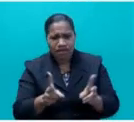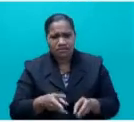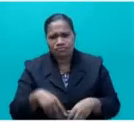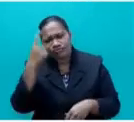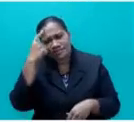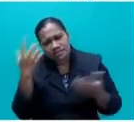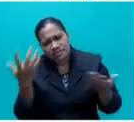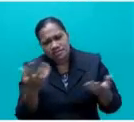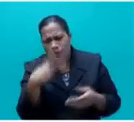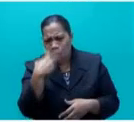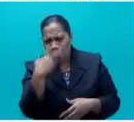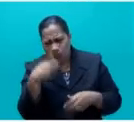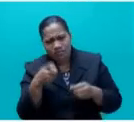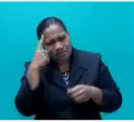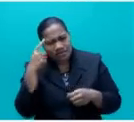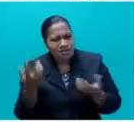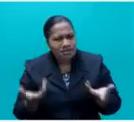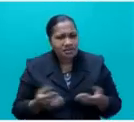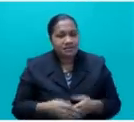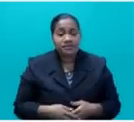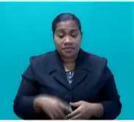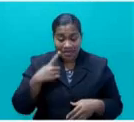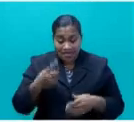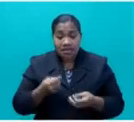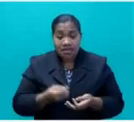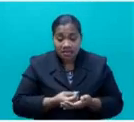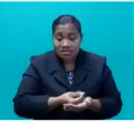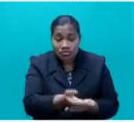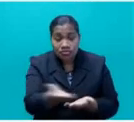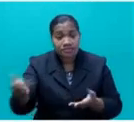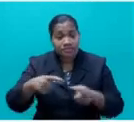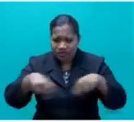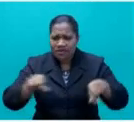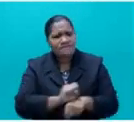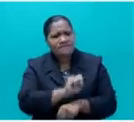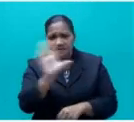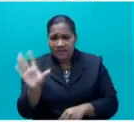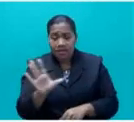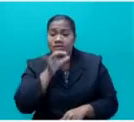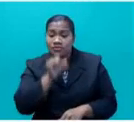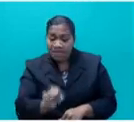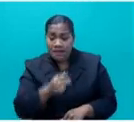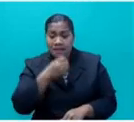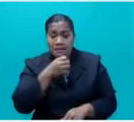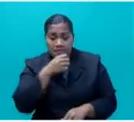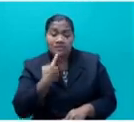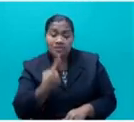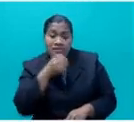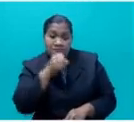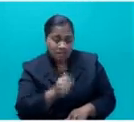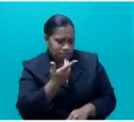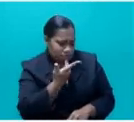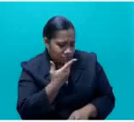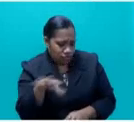highlighted the privacy surrounding the distribution of pads. That's fine. But to say that men will be very shy to handle sanitary